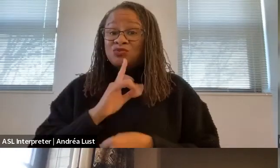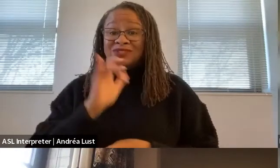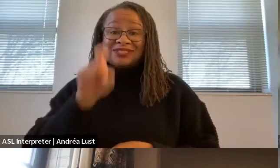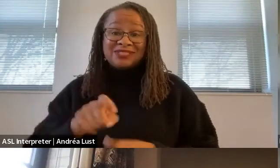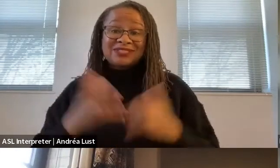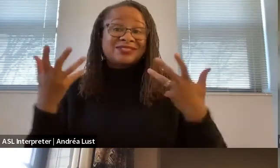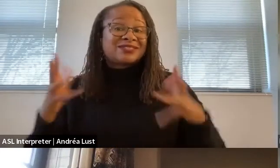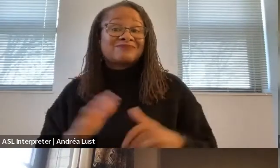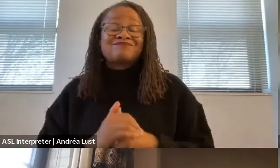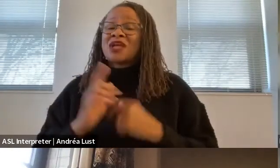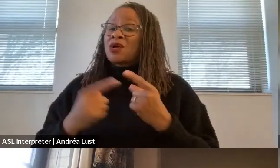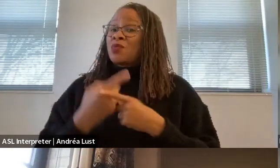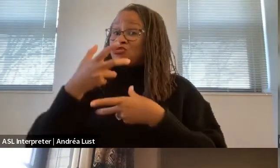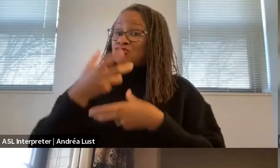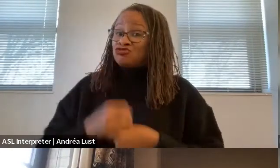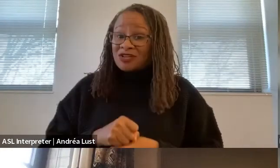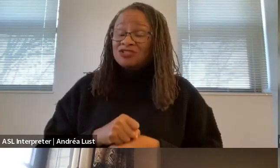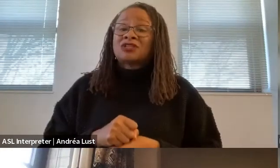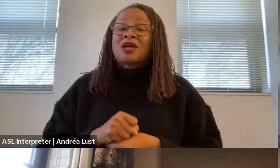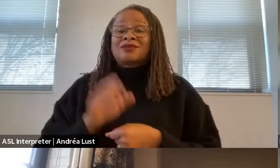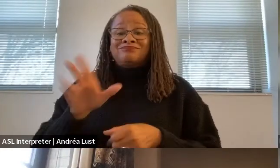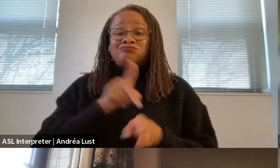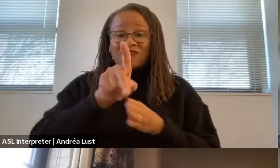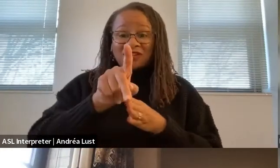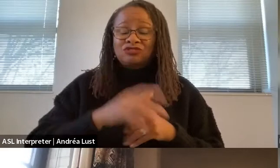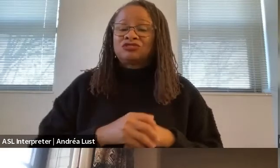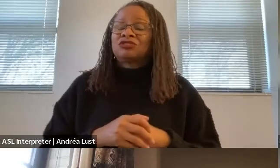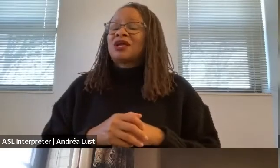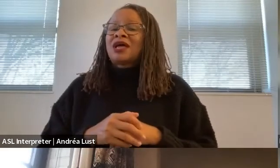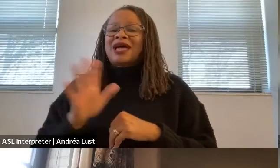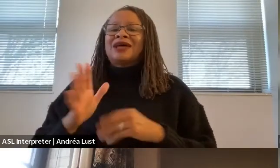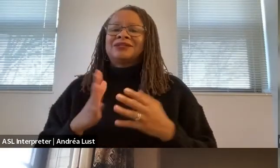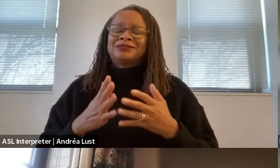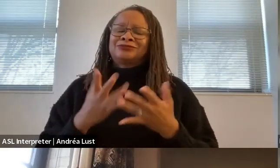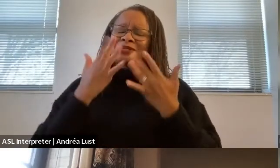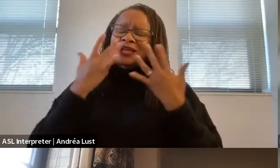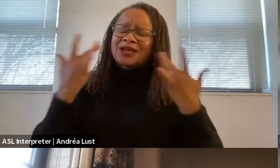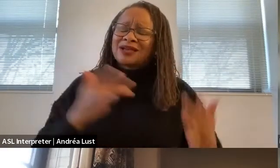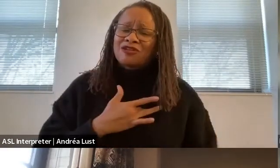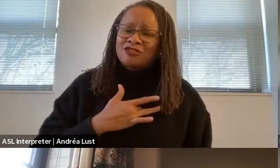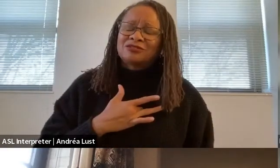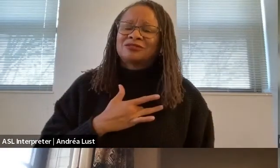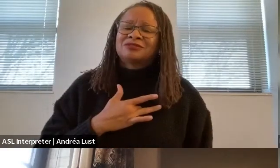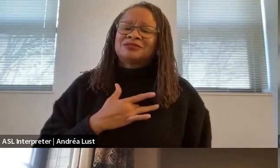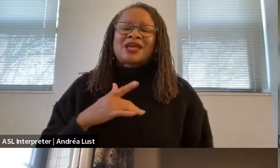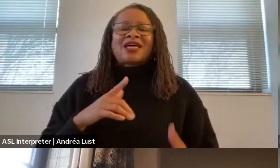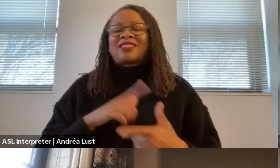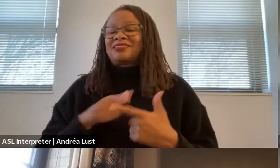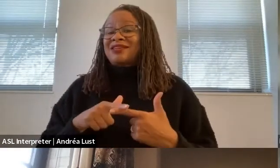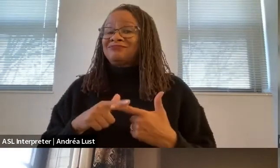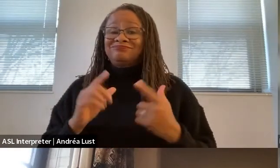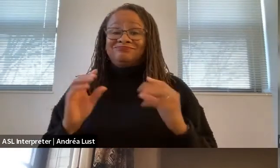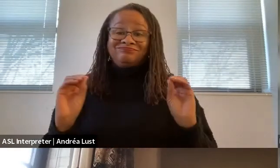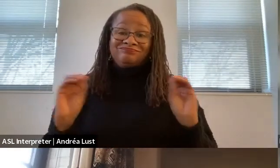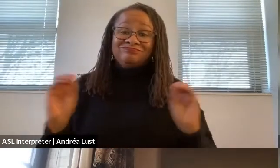when you can trust in professionalism and a kind heart, then there's not much else to